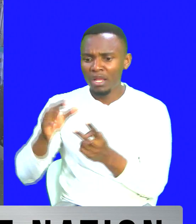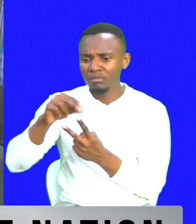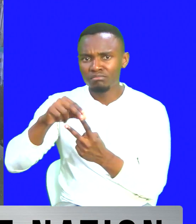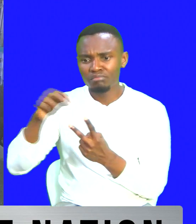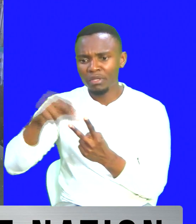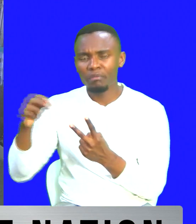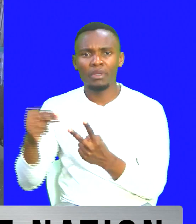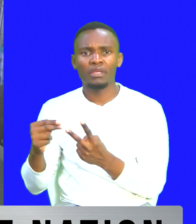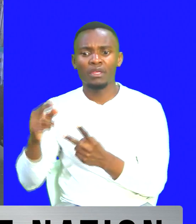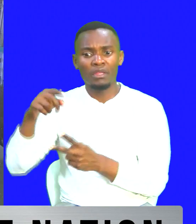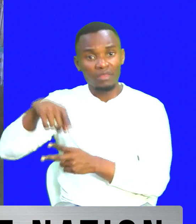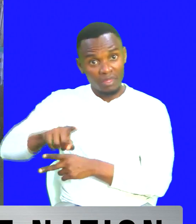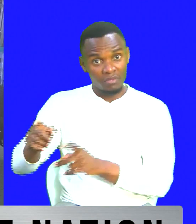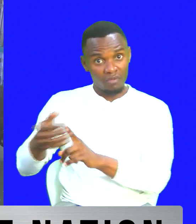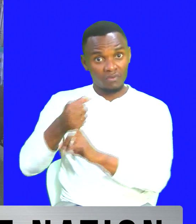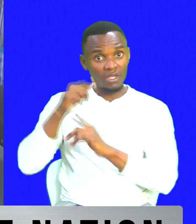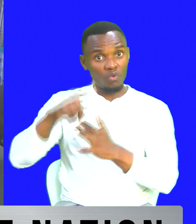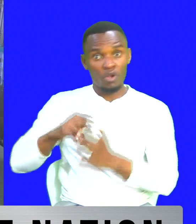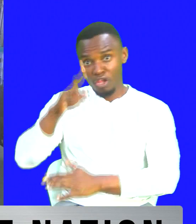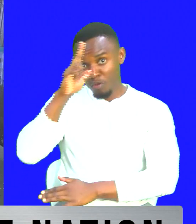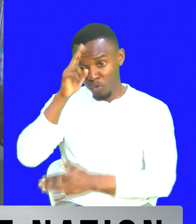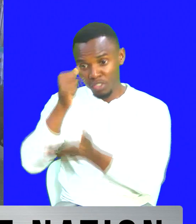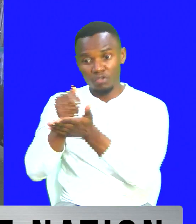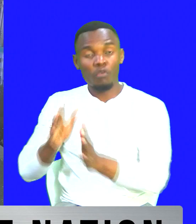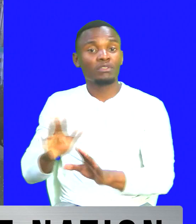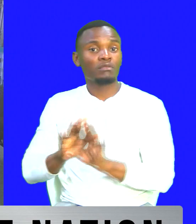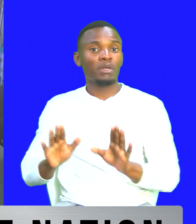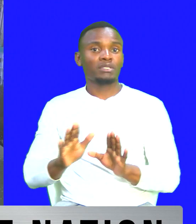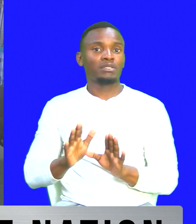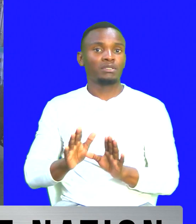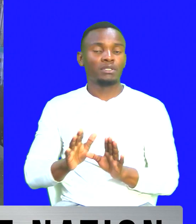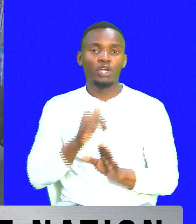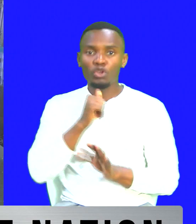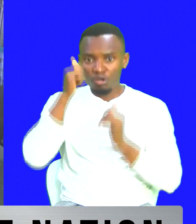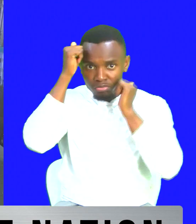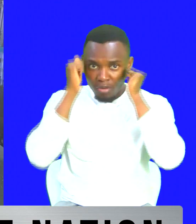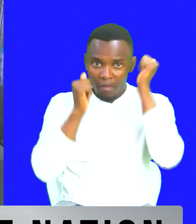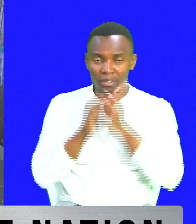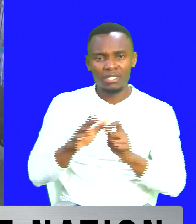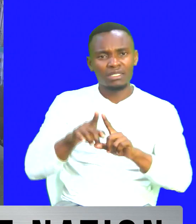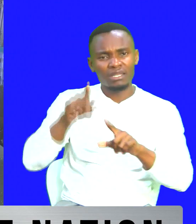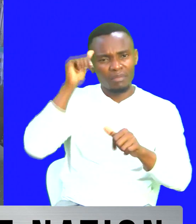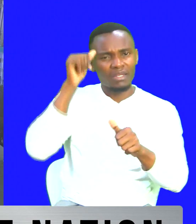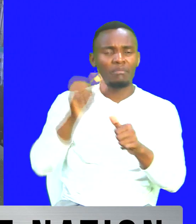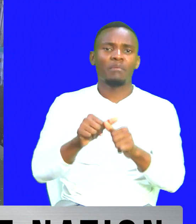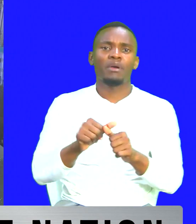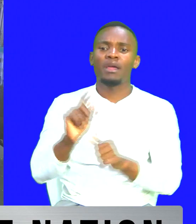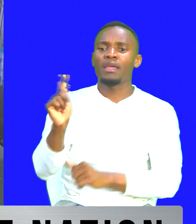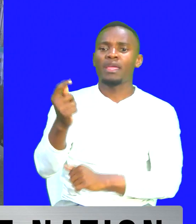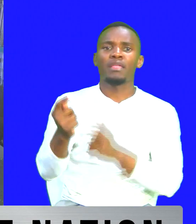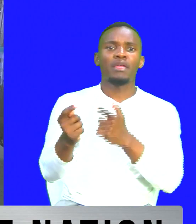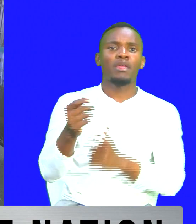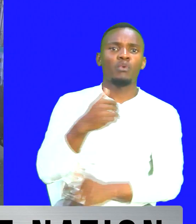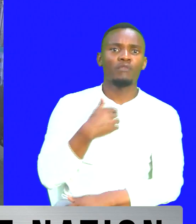officers. These are gangs who are killing people. Remember, Jonah, in Kenya, we have had these clashes in Sondu. We have